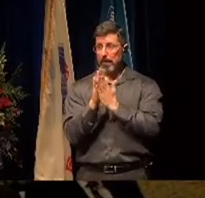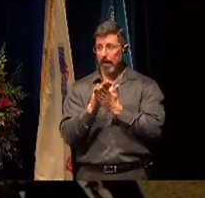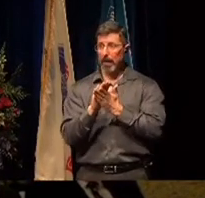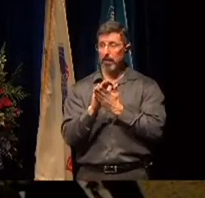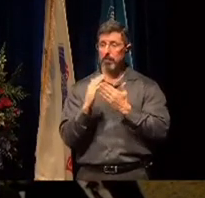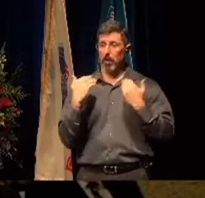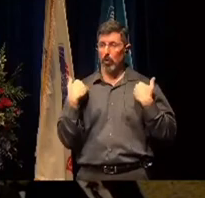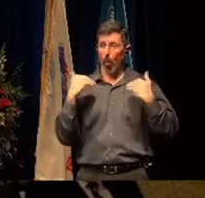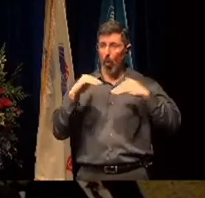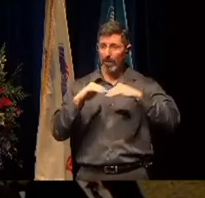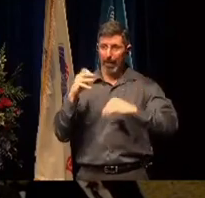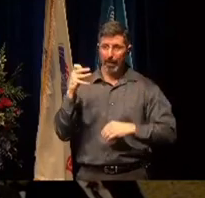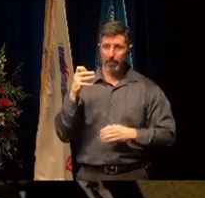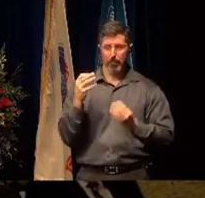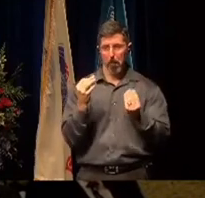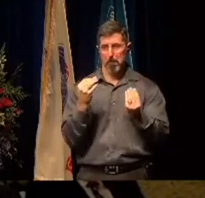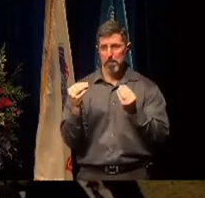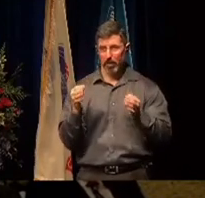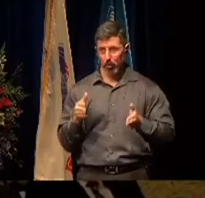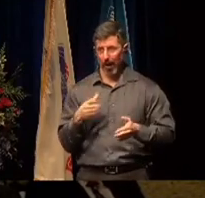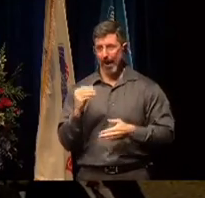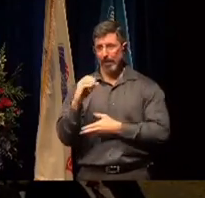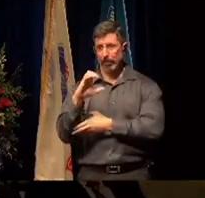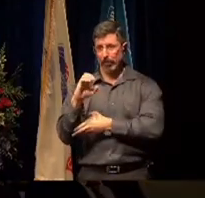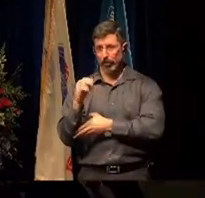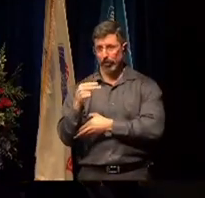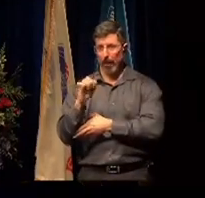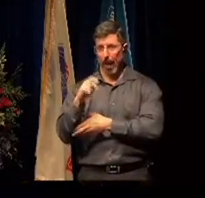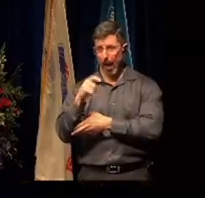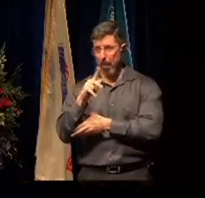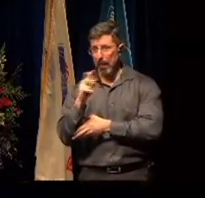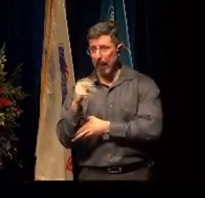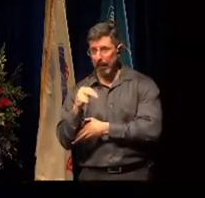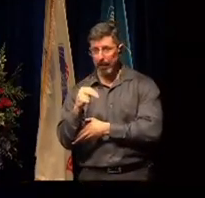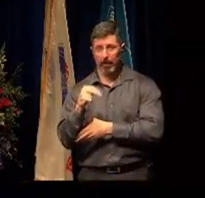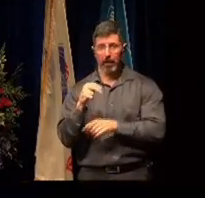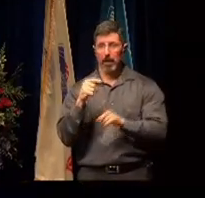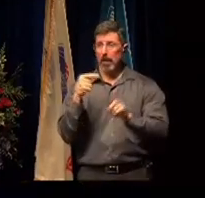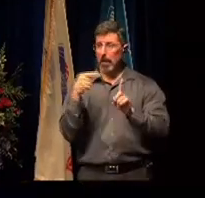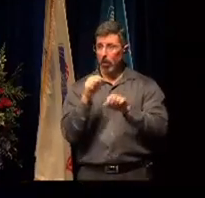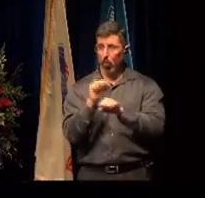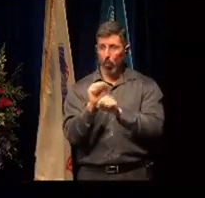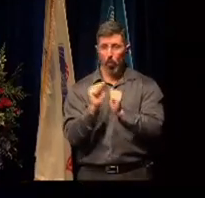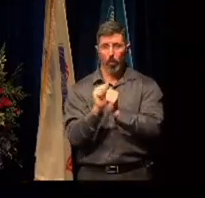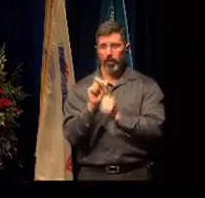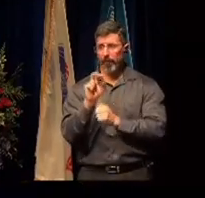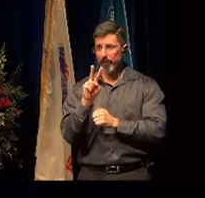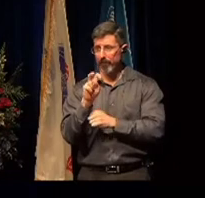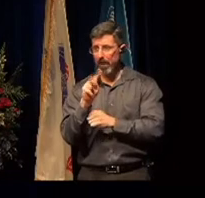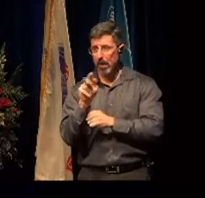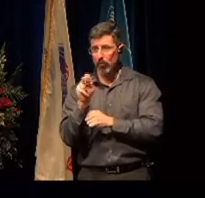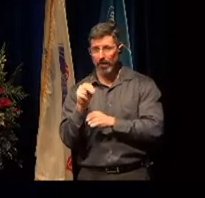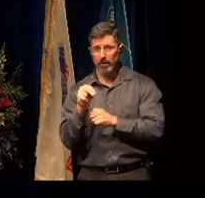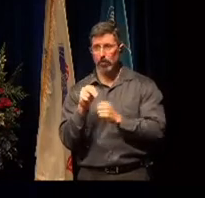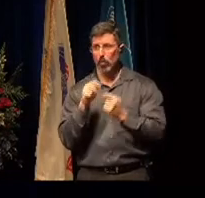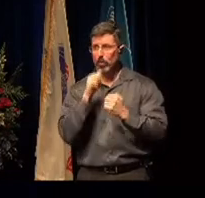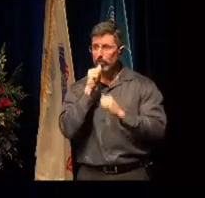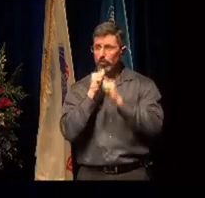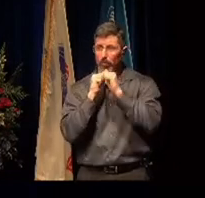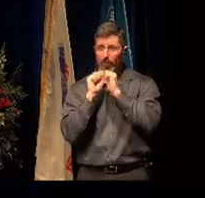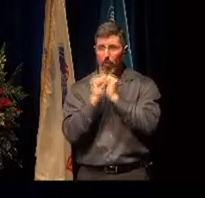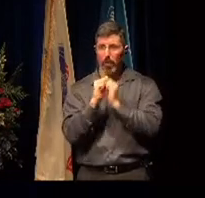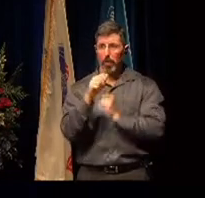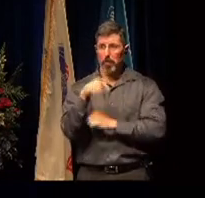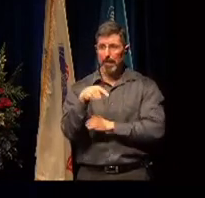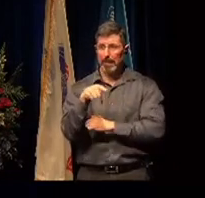of the Congressional Medal of Honor Society. It also included working with veterans suffering with post-traumatic stress disorder and substance